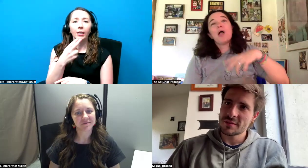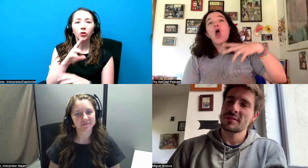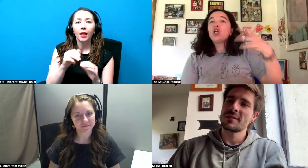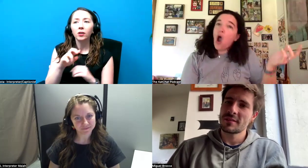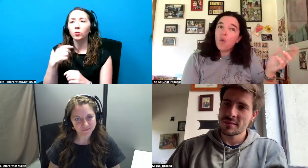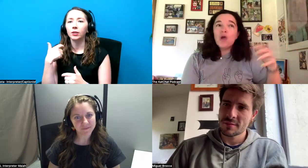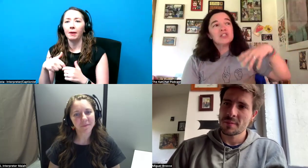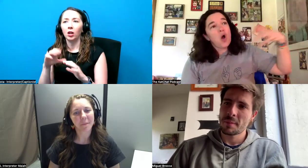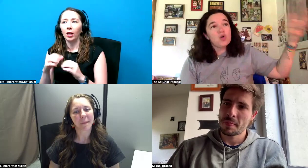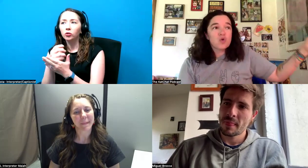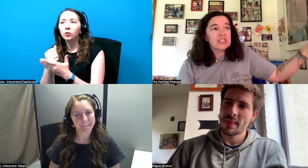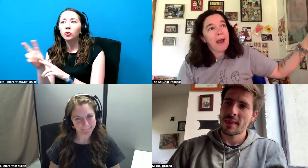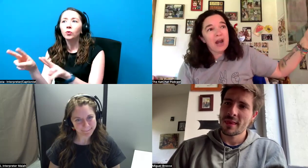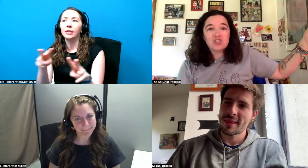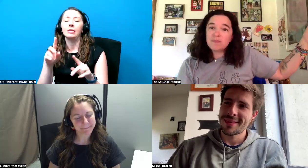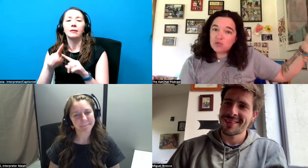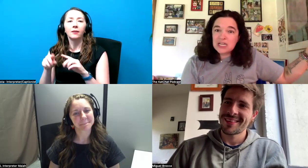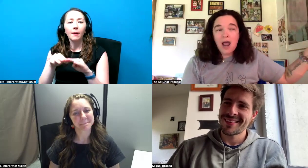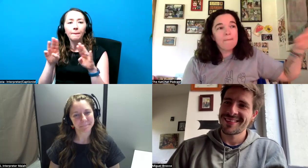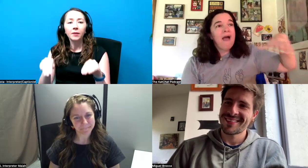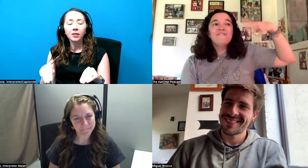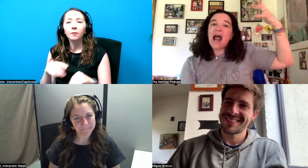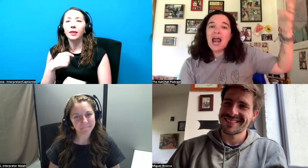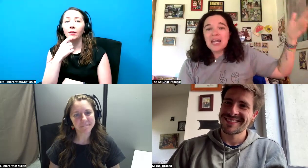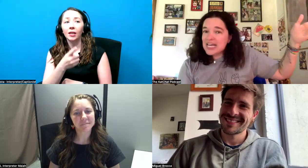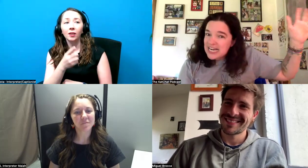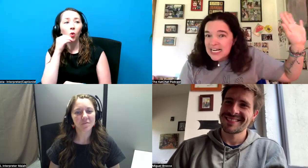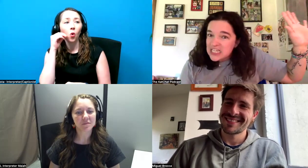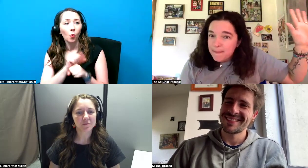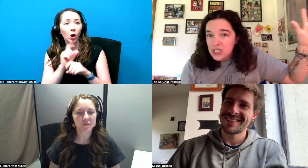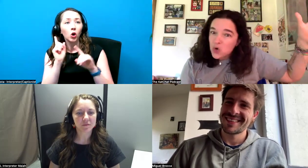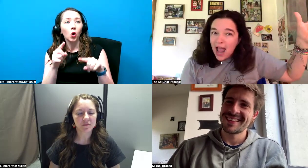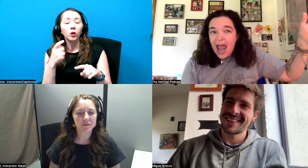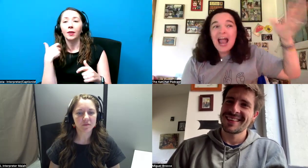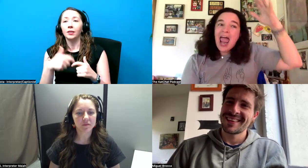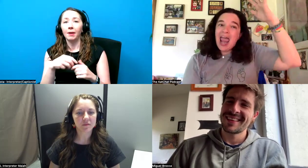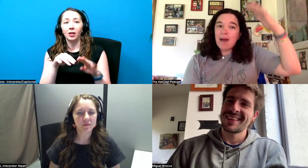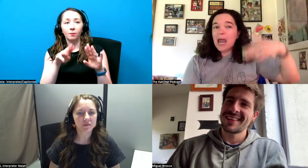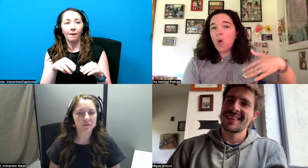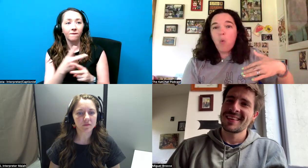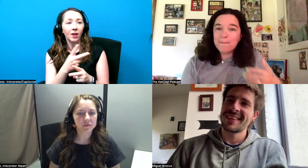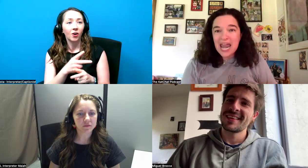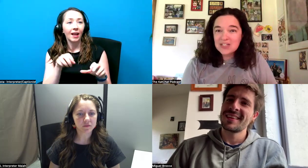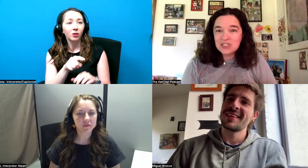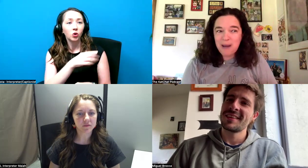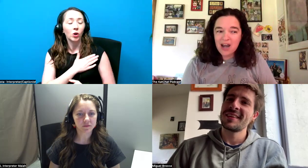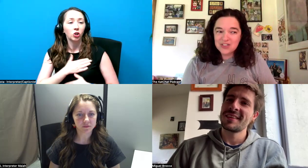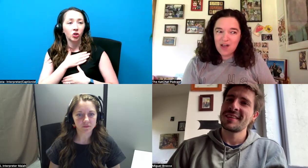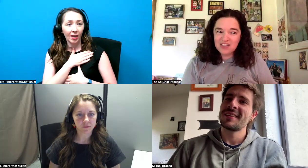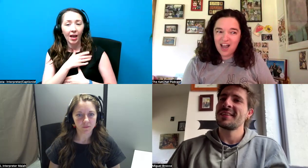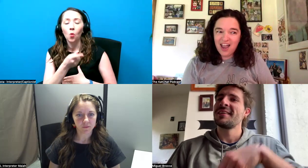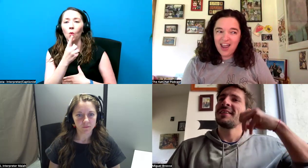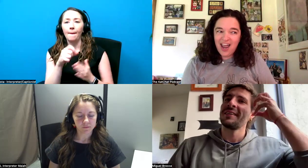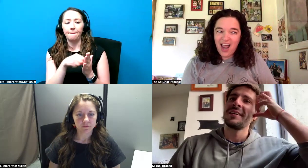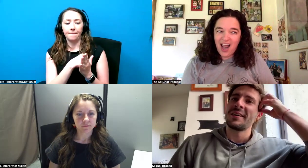course. class. Your homework could go to the Spanish museum, find it, a ticket you like, and make a 1 page in Spanish.